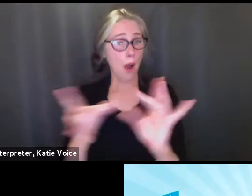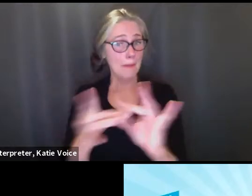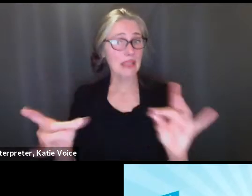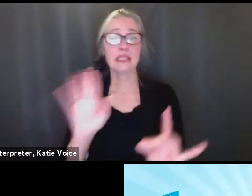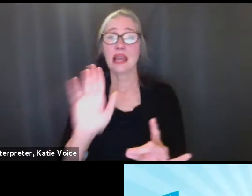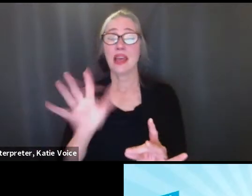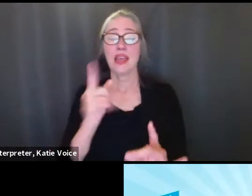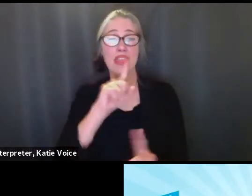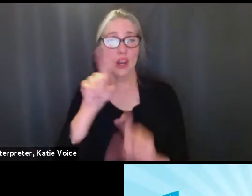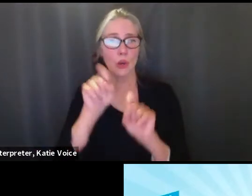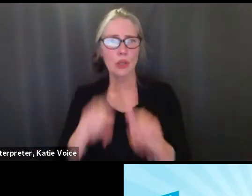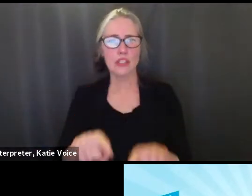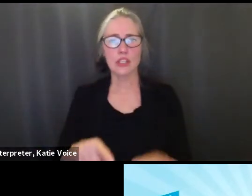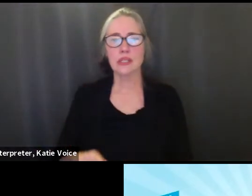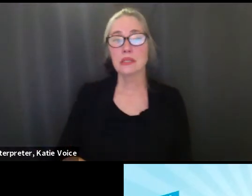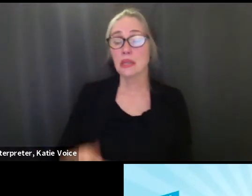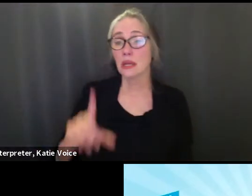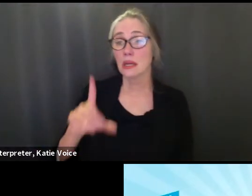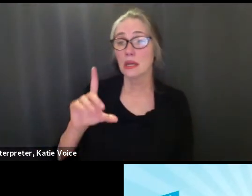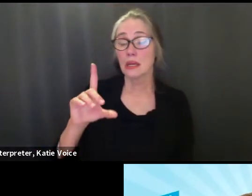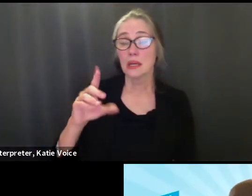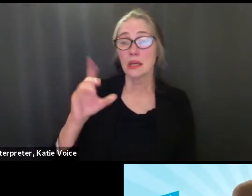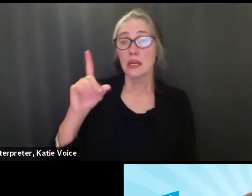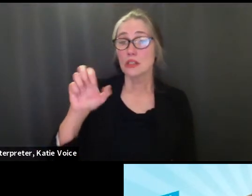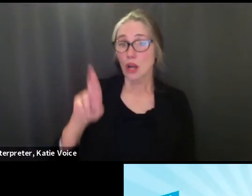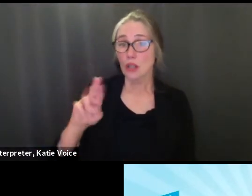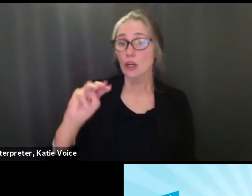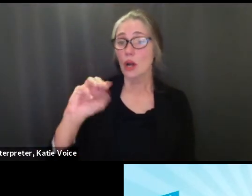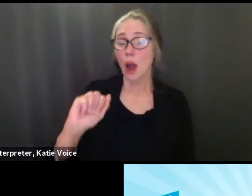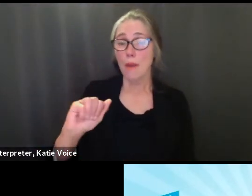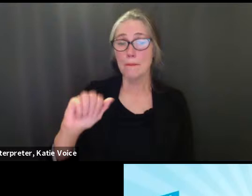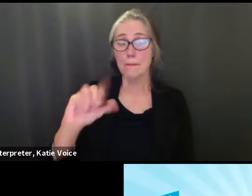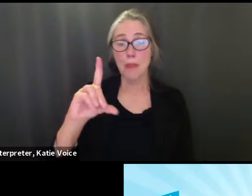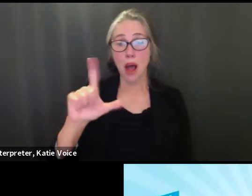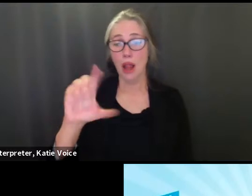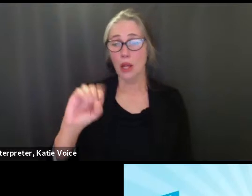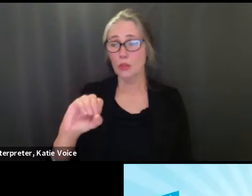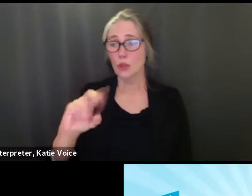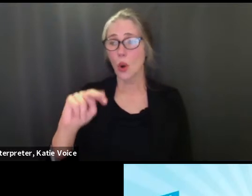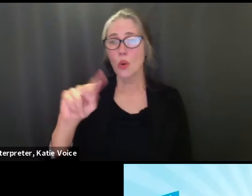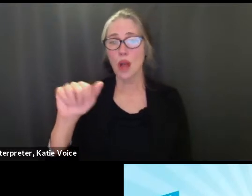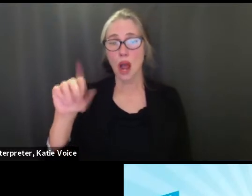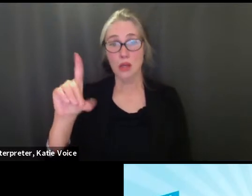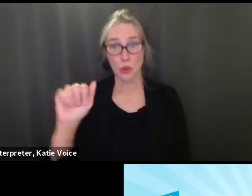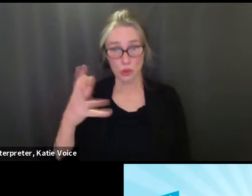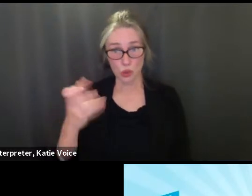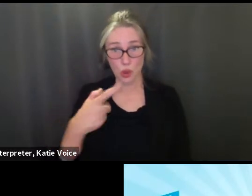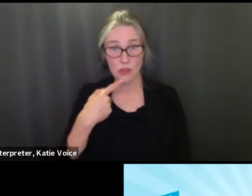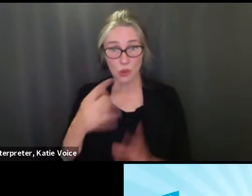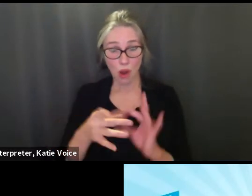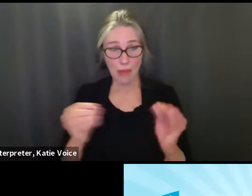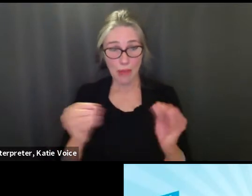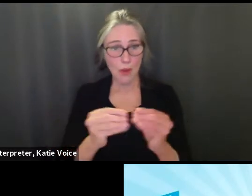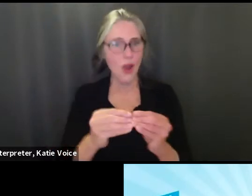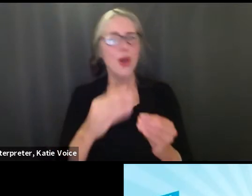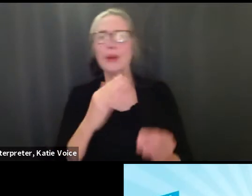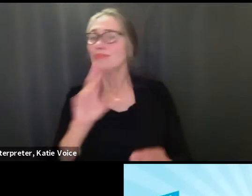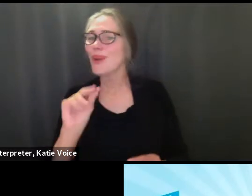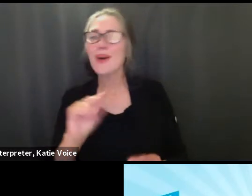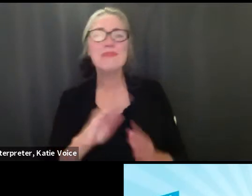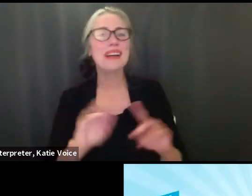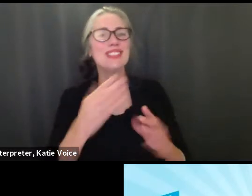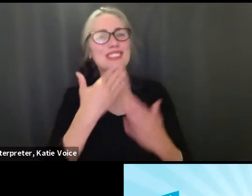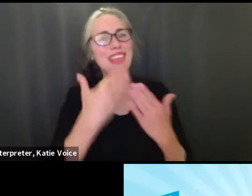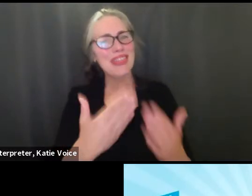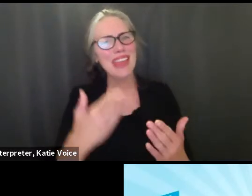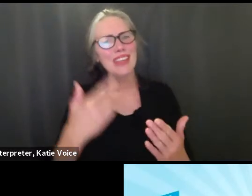Dr. Maldonado, did you want to make any other comments? No, I just want to thank everyone for understanding that we are working together